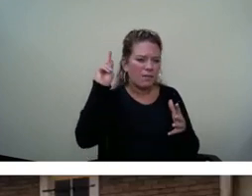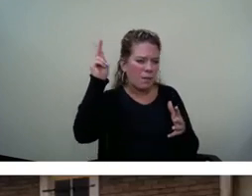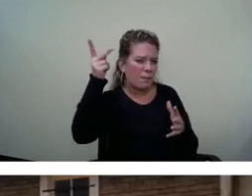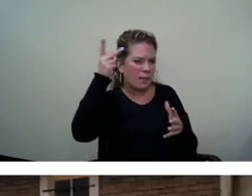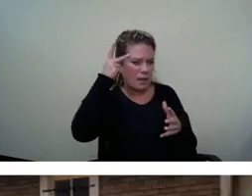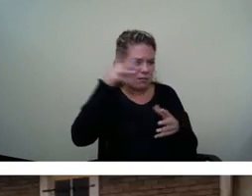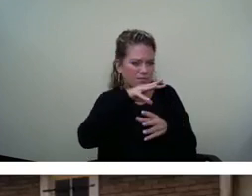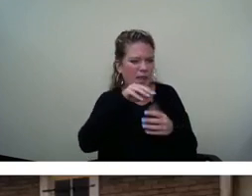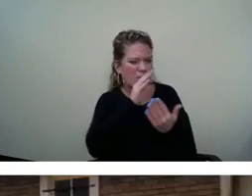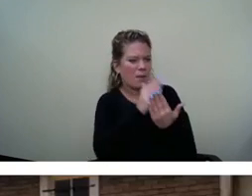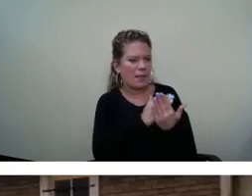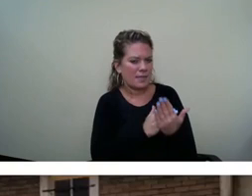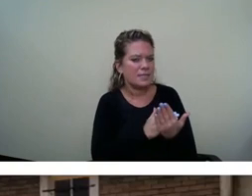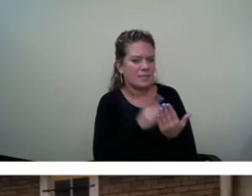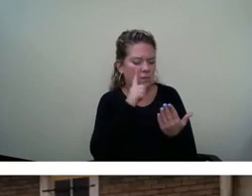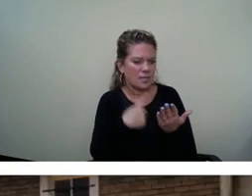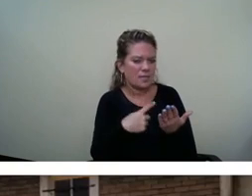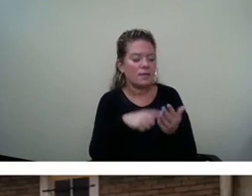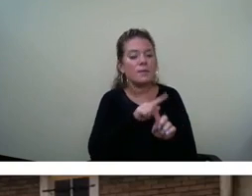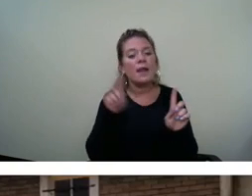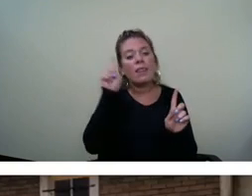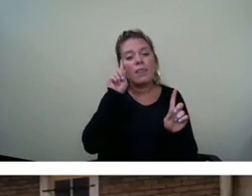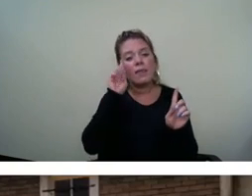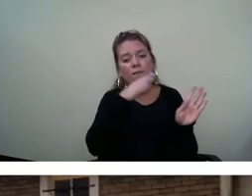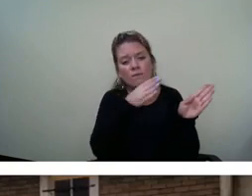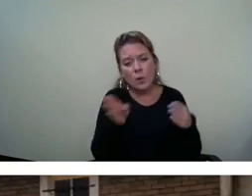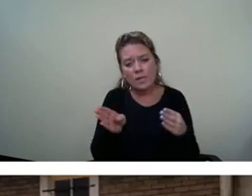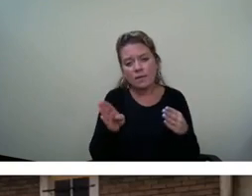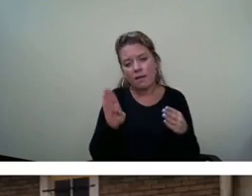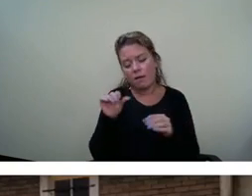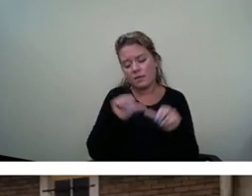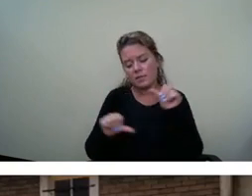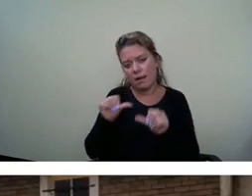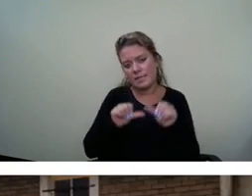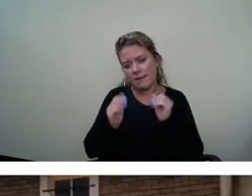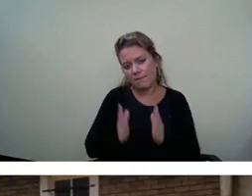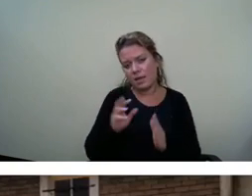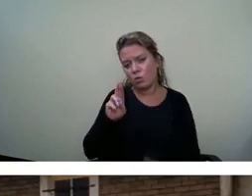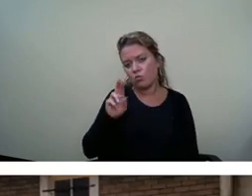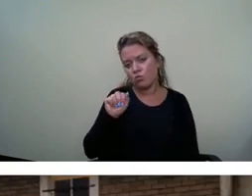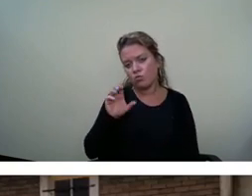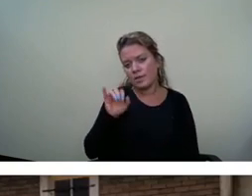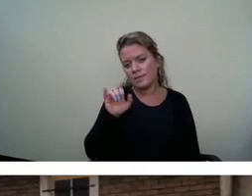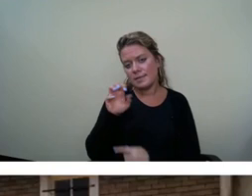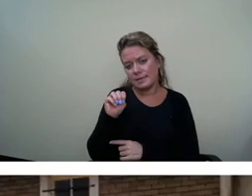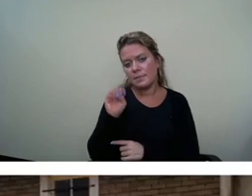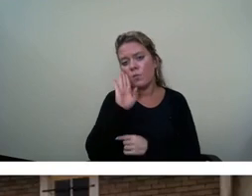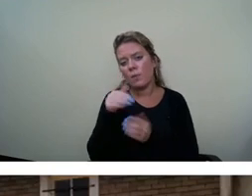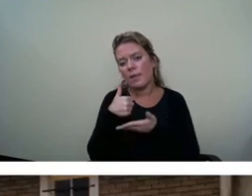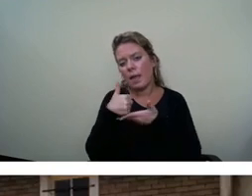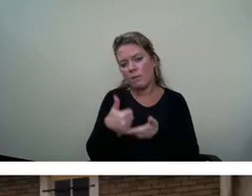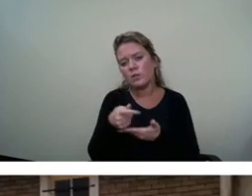in the outline, but I think focusing a lot more on scientific racism was going to be very helpful just so that you get